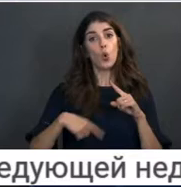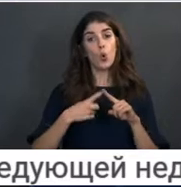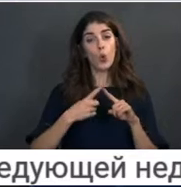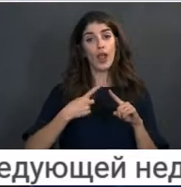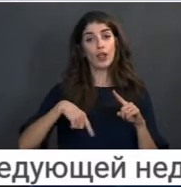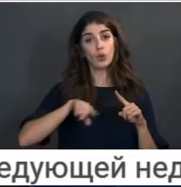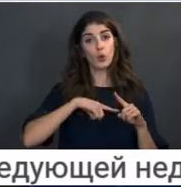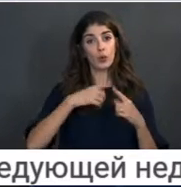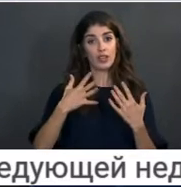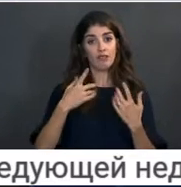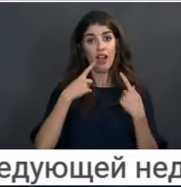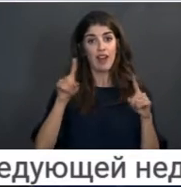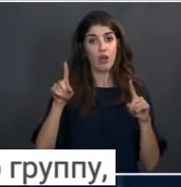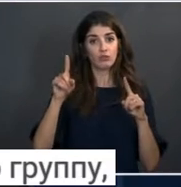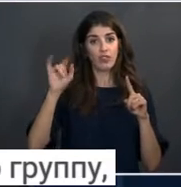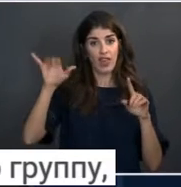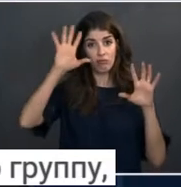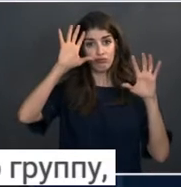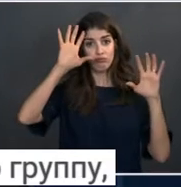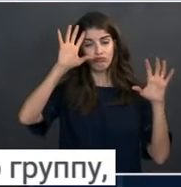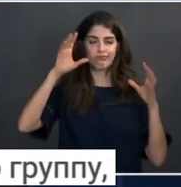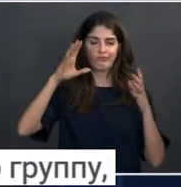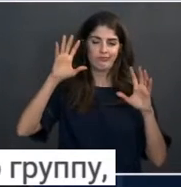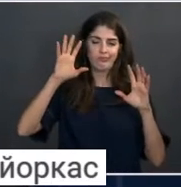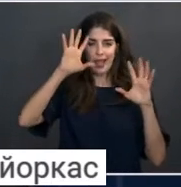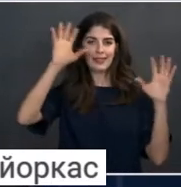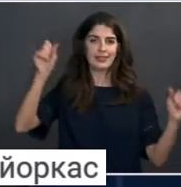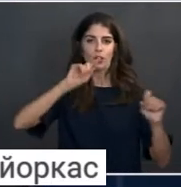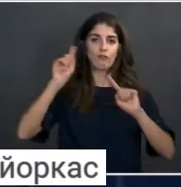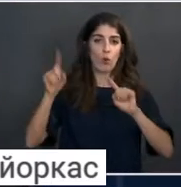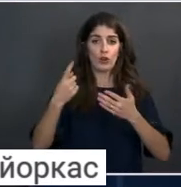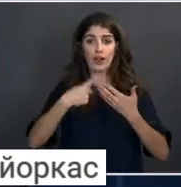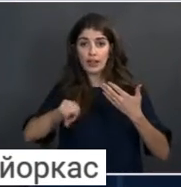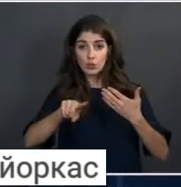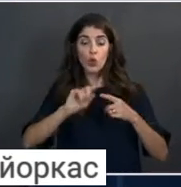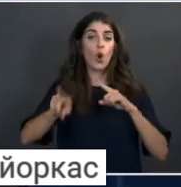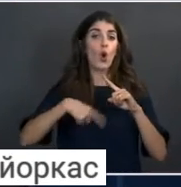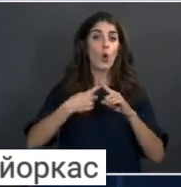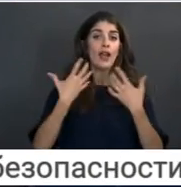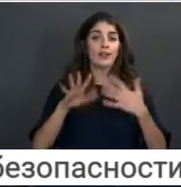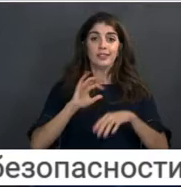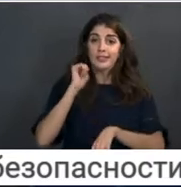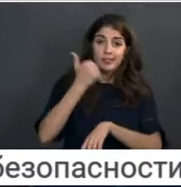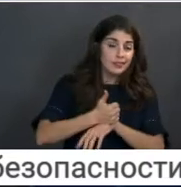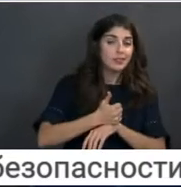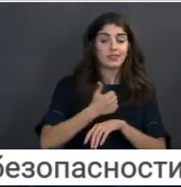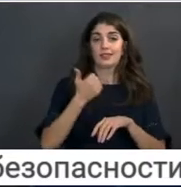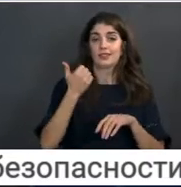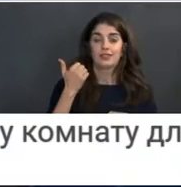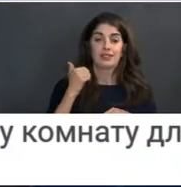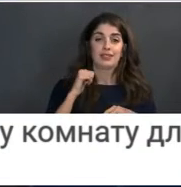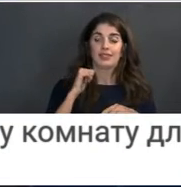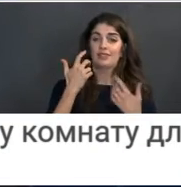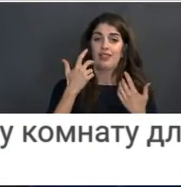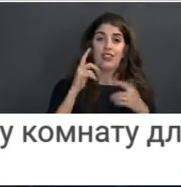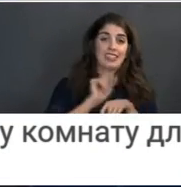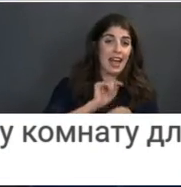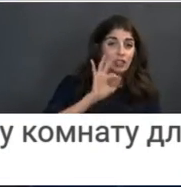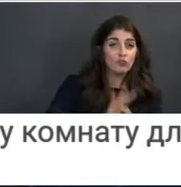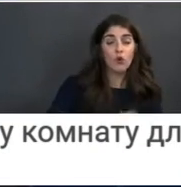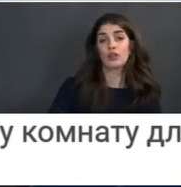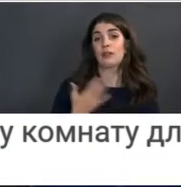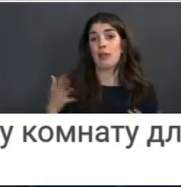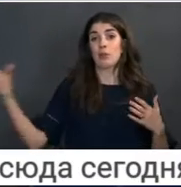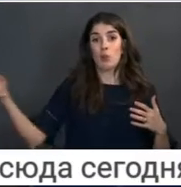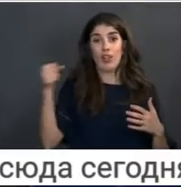when the President signs the executive order next week, when we put the task force together, when Alan Mayorkas is confirmed as the Secretary of Homeland Security, maybe we'll have him come to